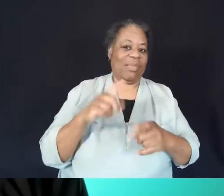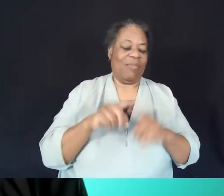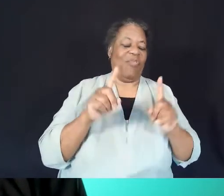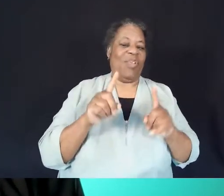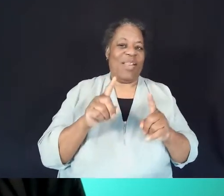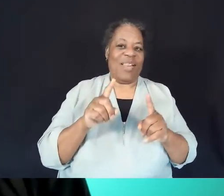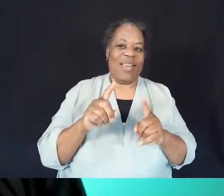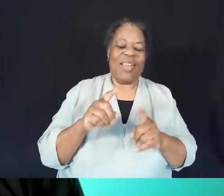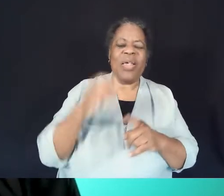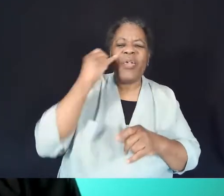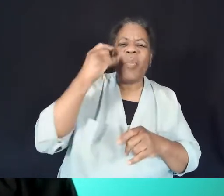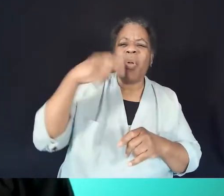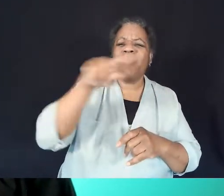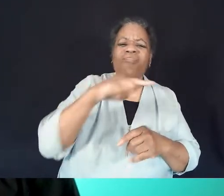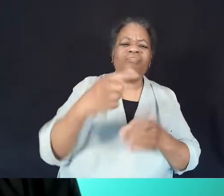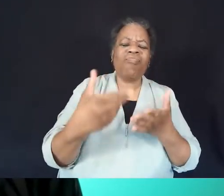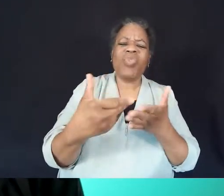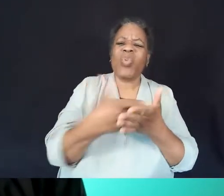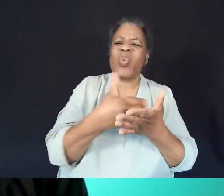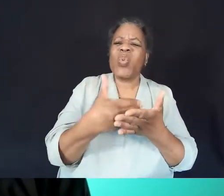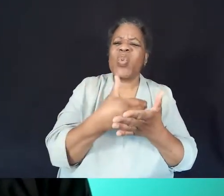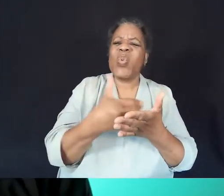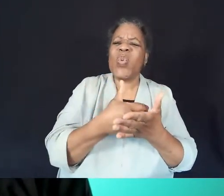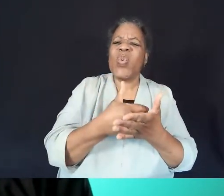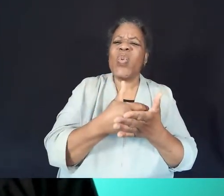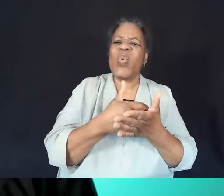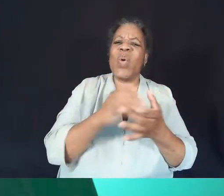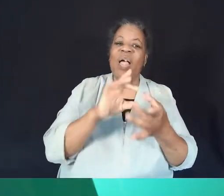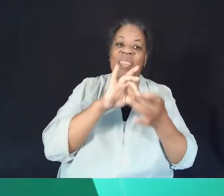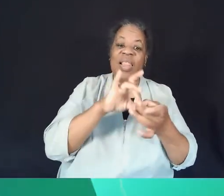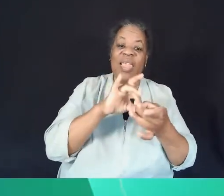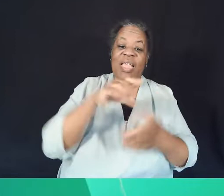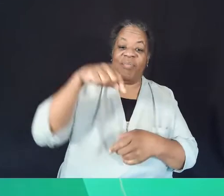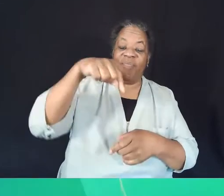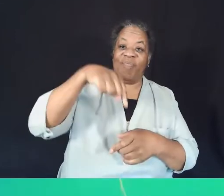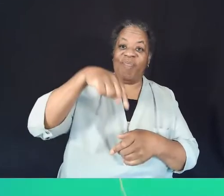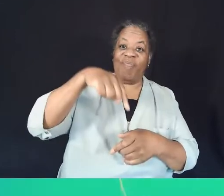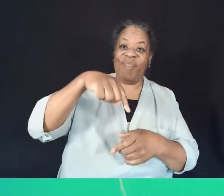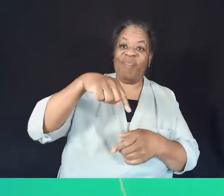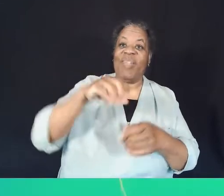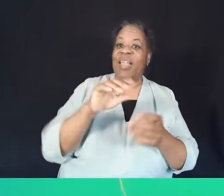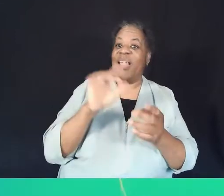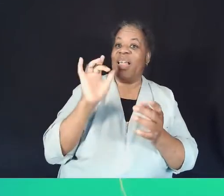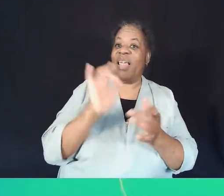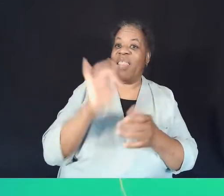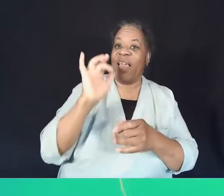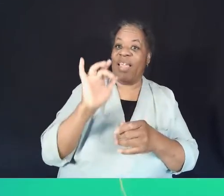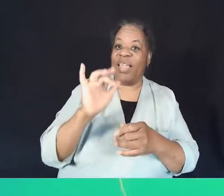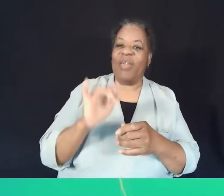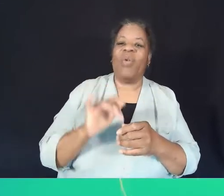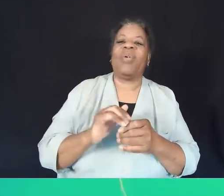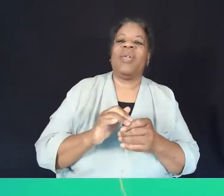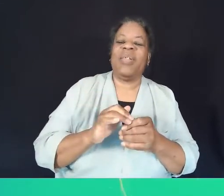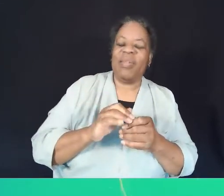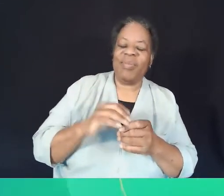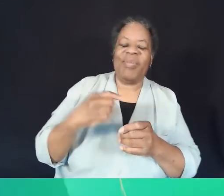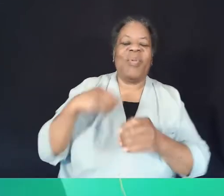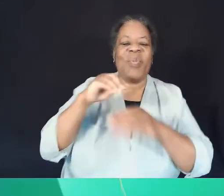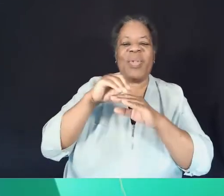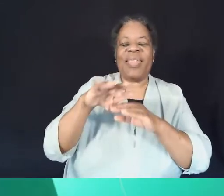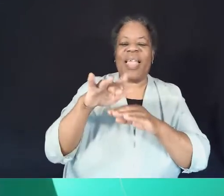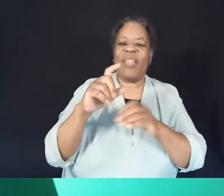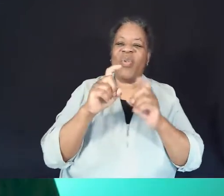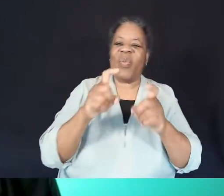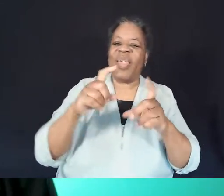we'd love to hear from you. Click the link on the video description or go to grace.org/helloonline and we'll send you a gift card for a cup of